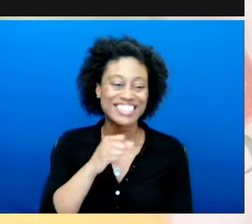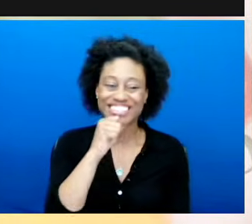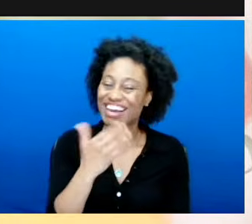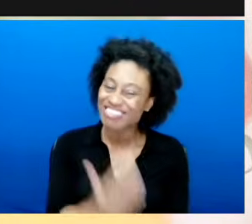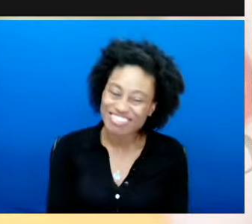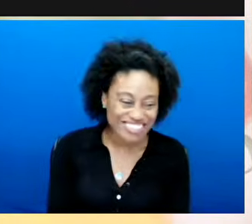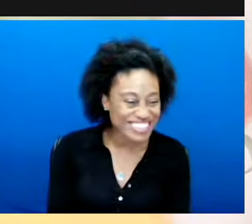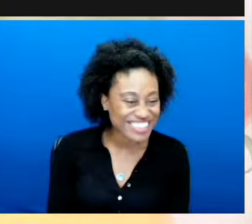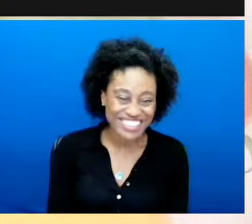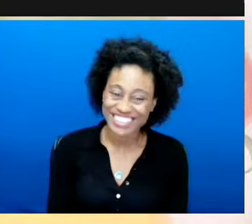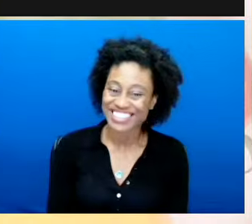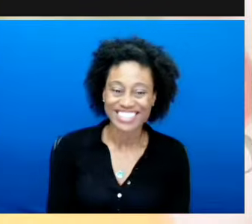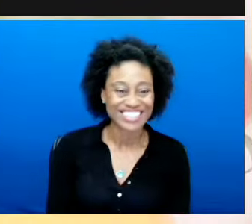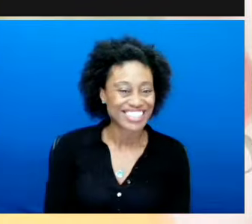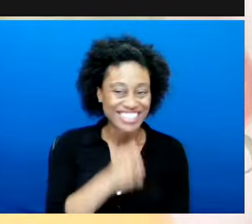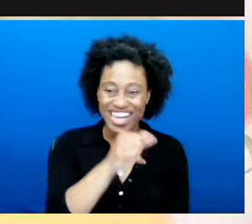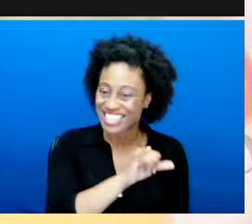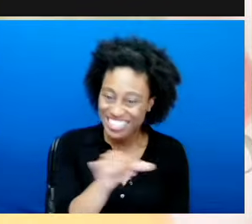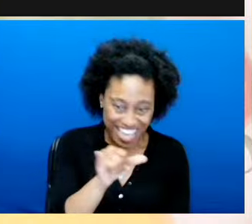first. But